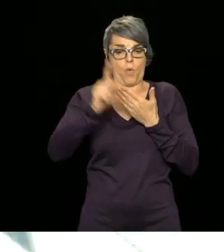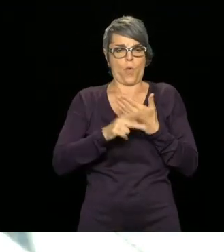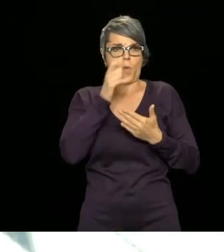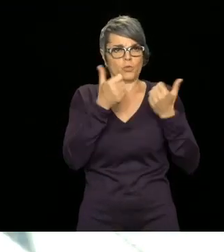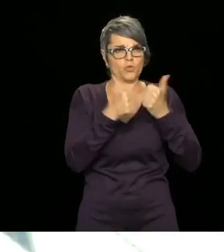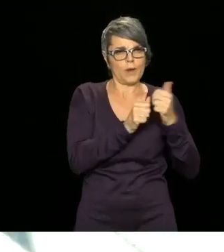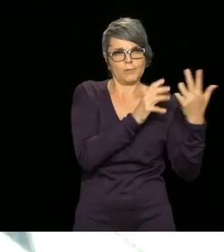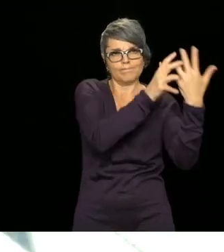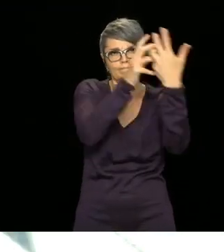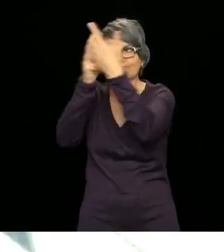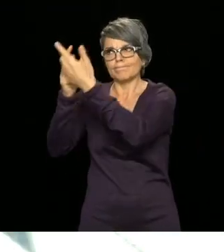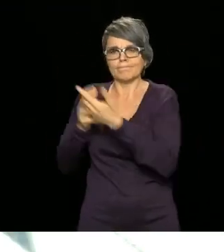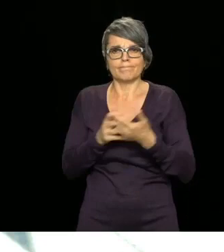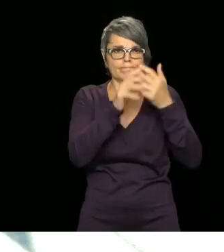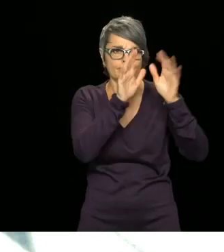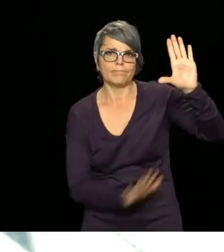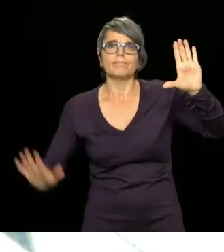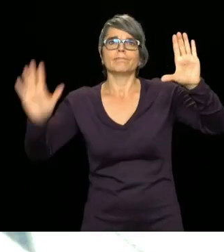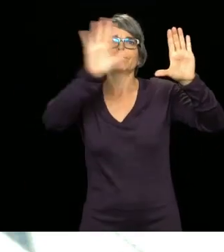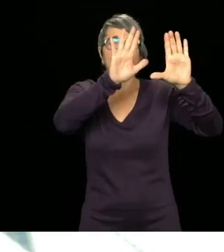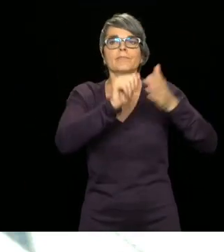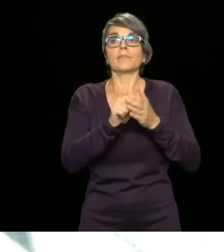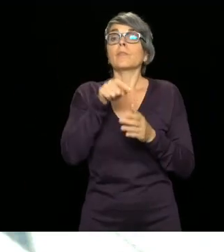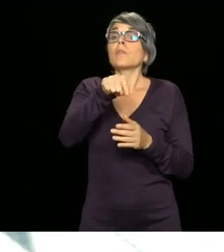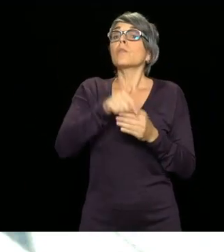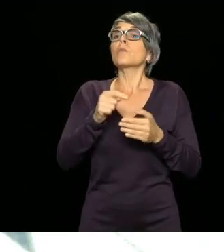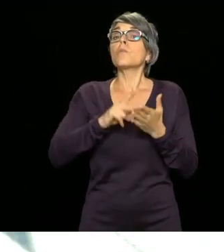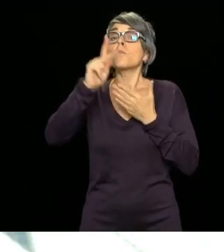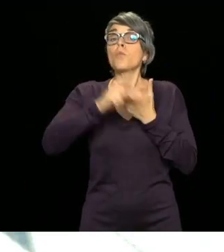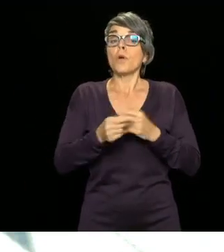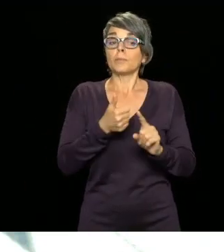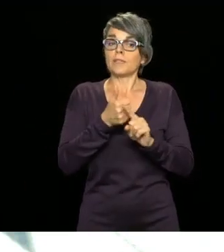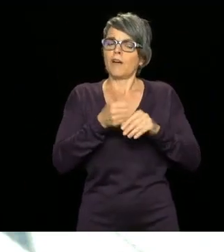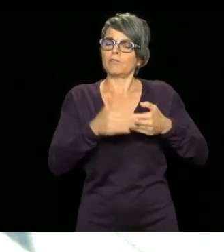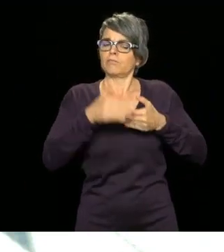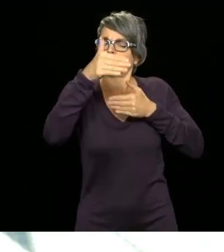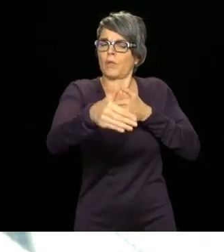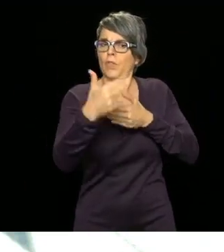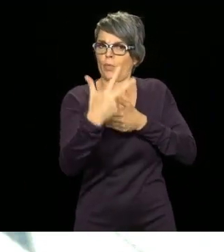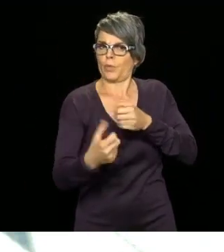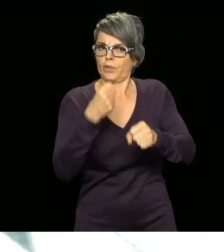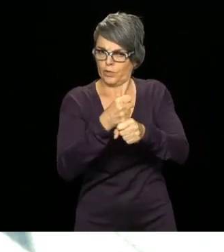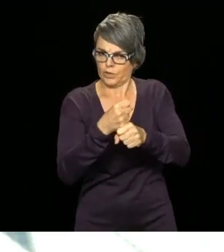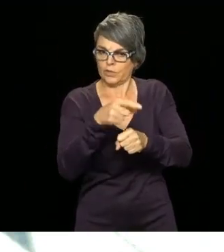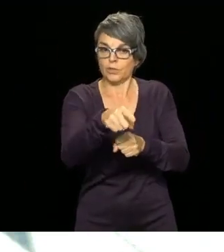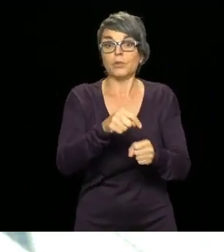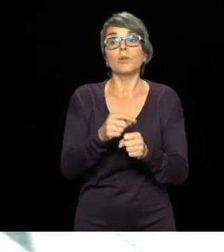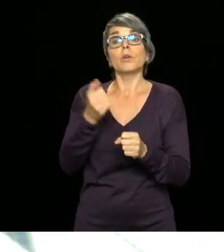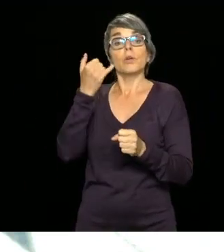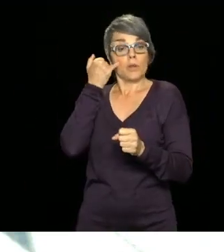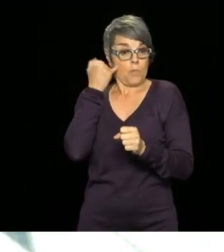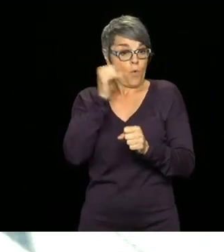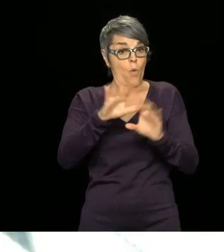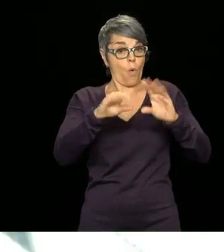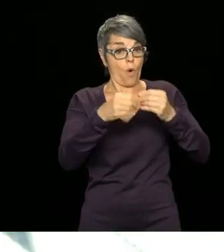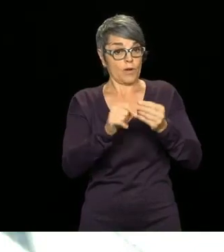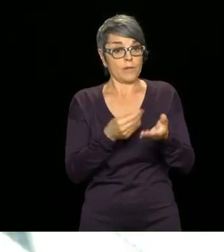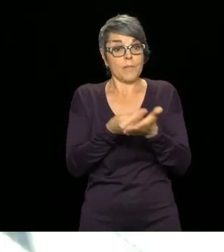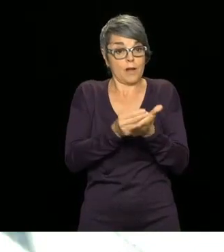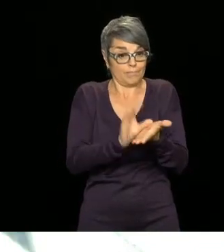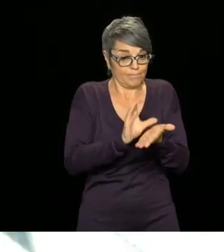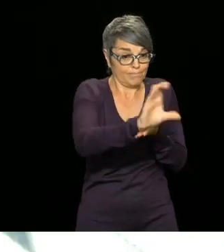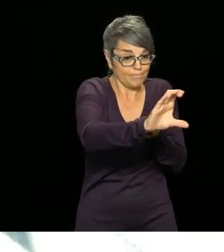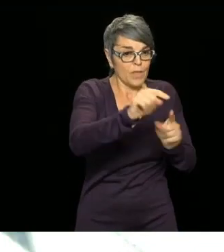a three-year program, so that organizations, once they get this funding, will be able to know that they've got it for 3 years, so they're not having to worry